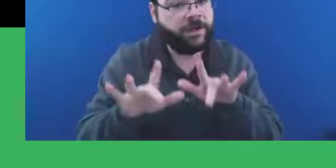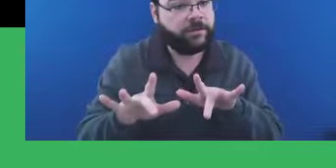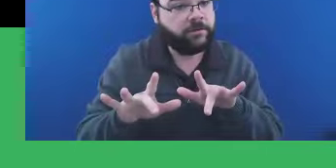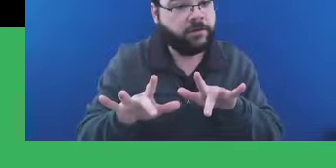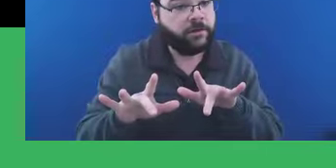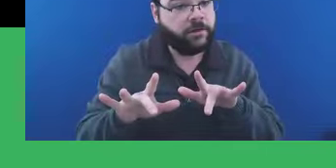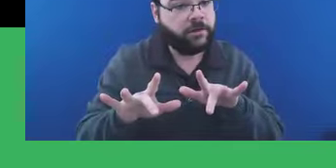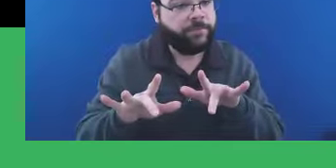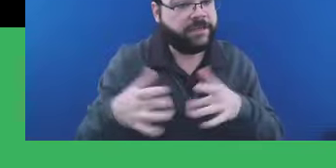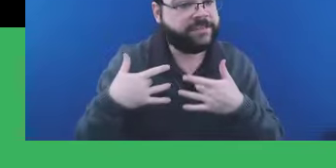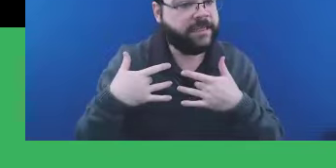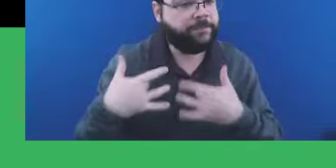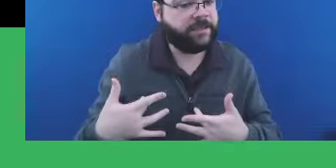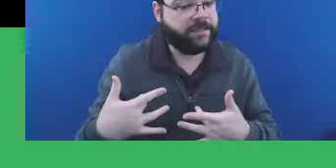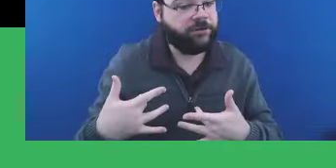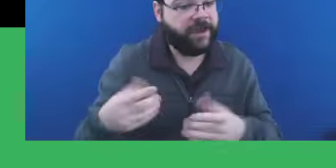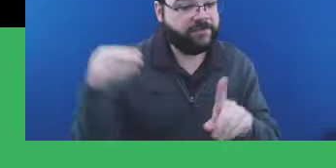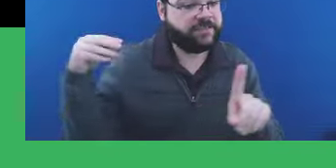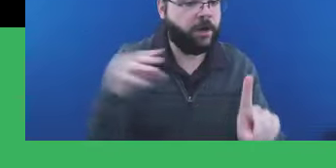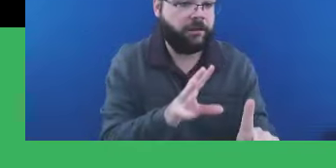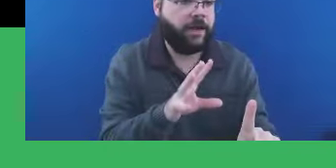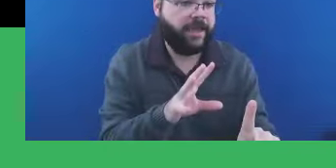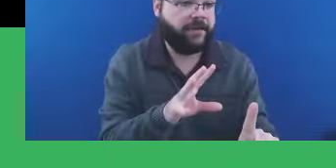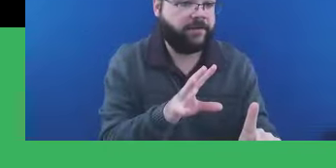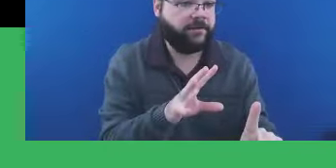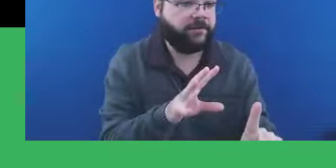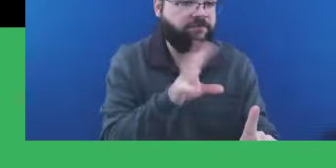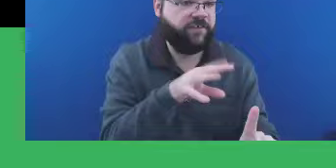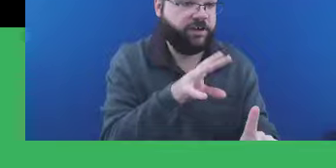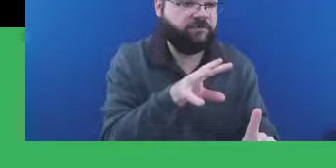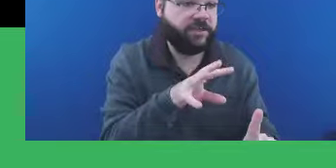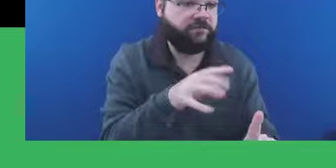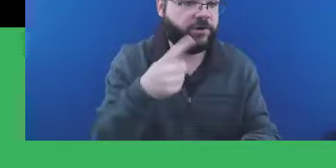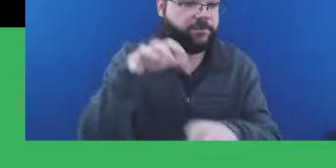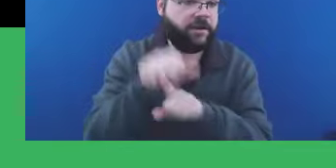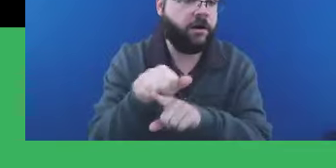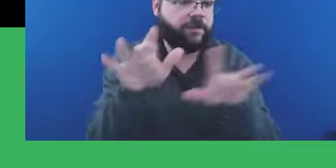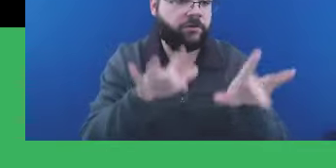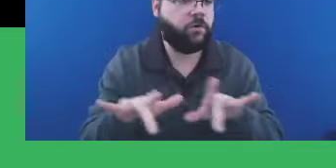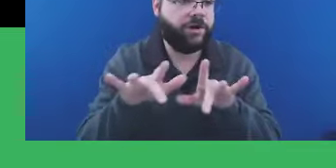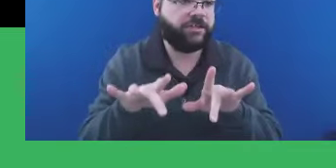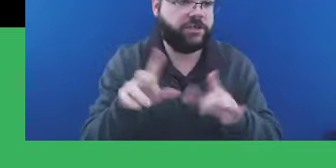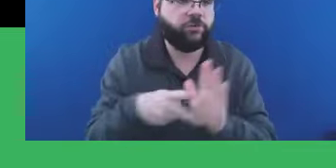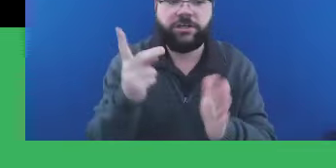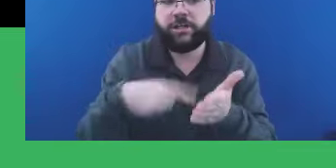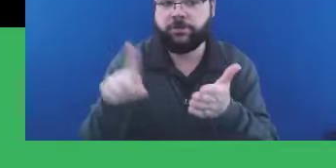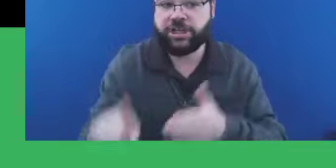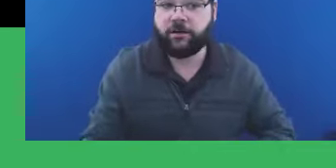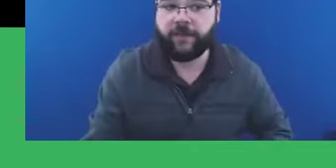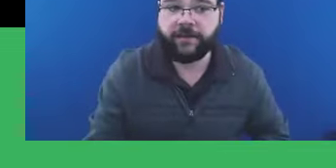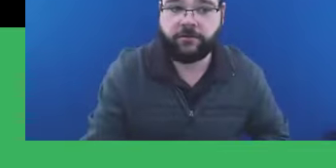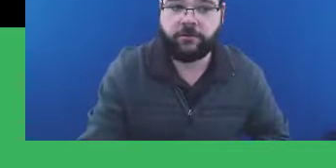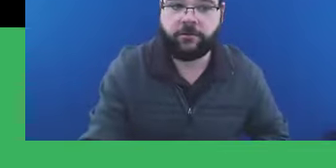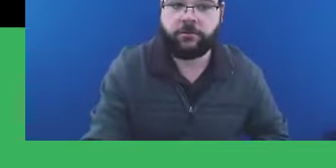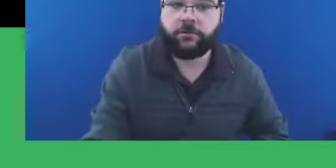in the recording? Because typically you have to spotlight the video feed for it to be caught in the recording. So I just wanted to double